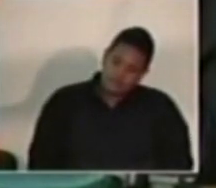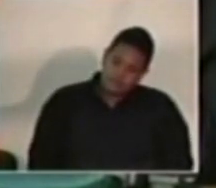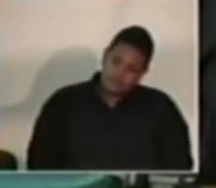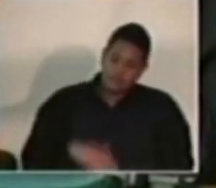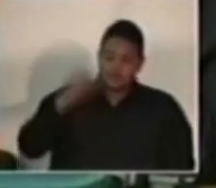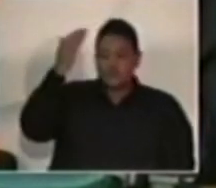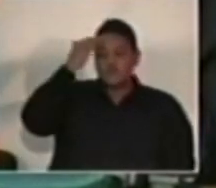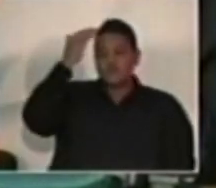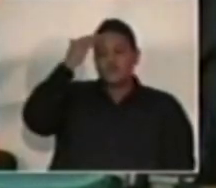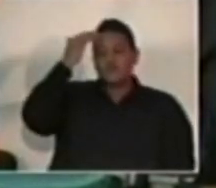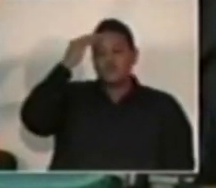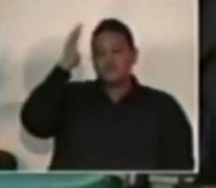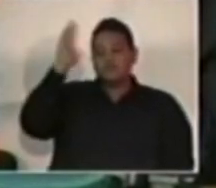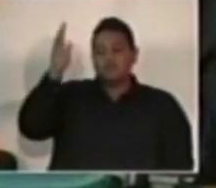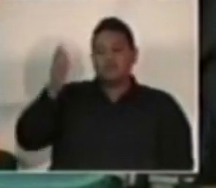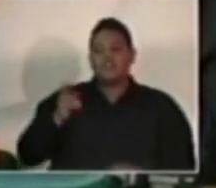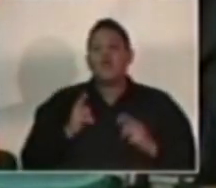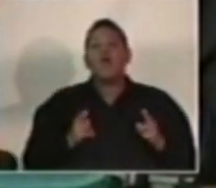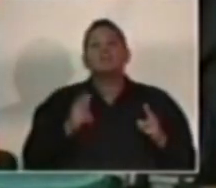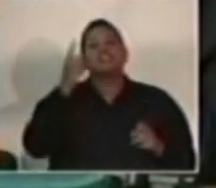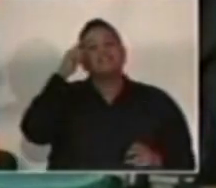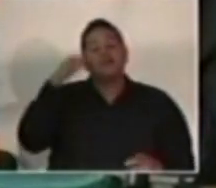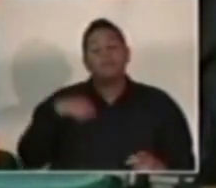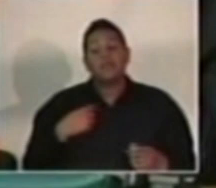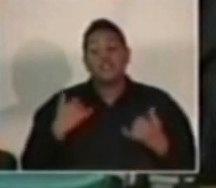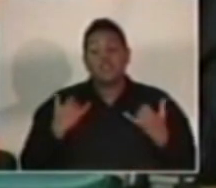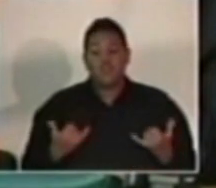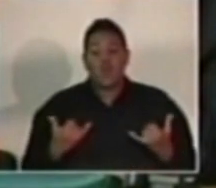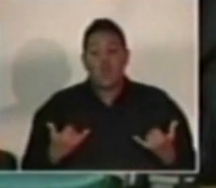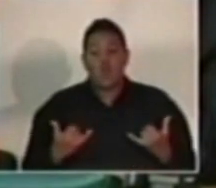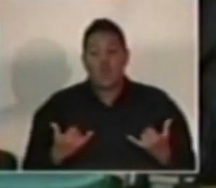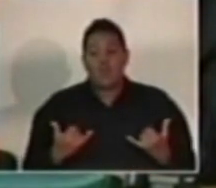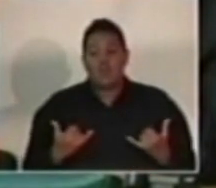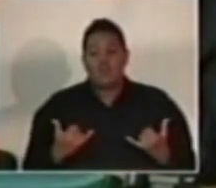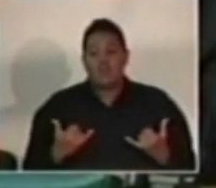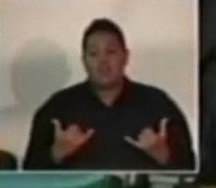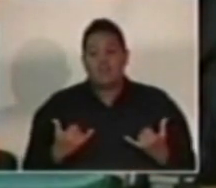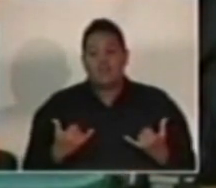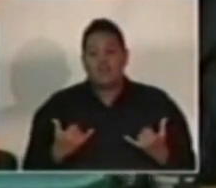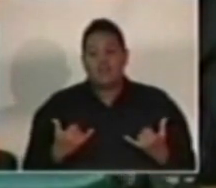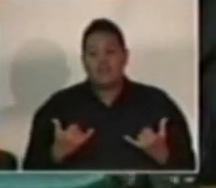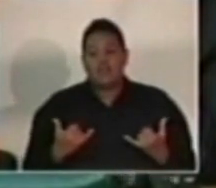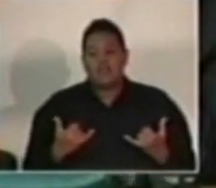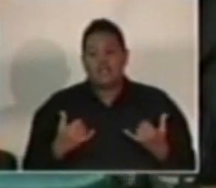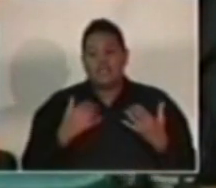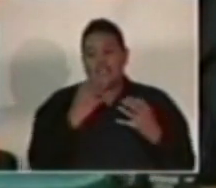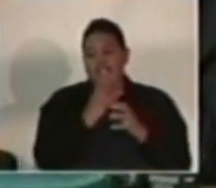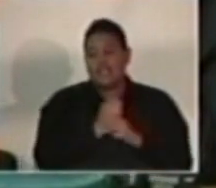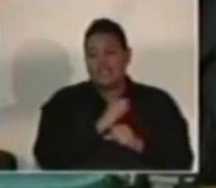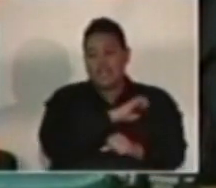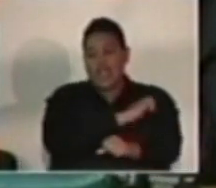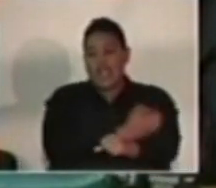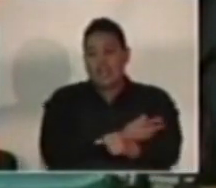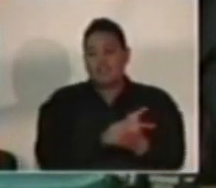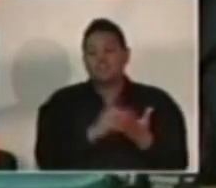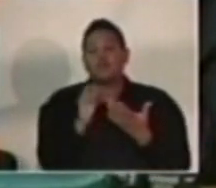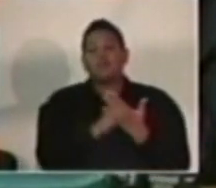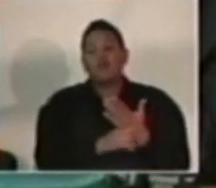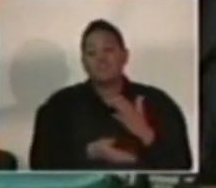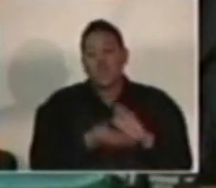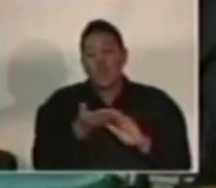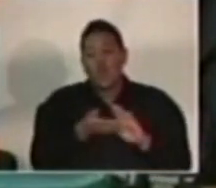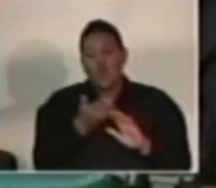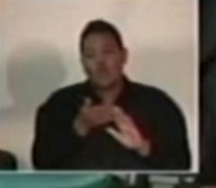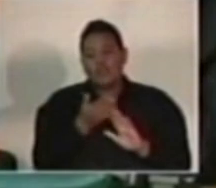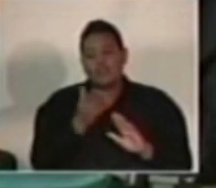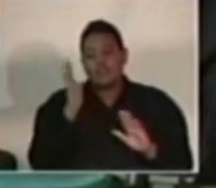the urgency for me right now is to get an energy project going that will